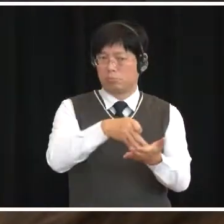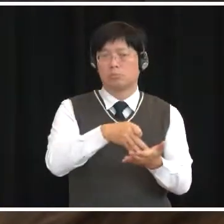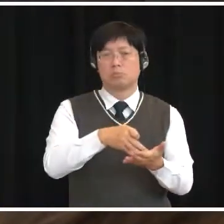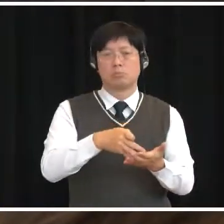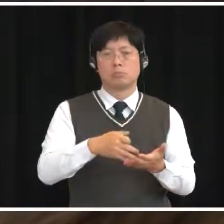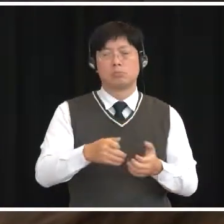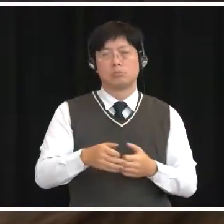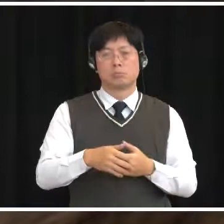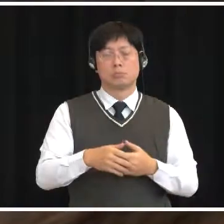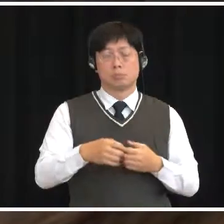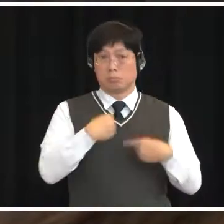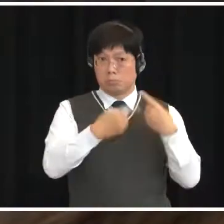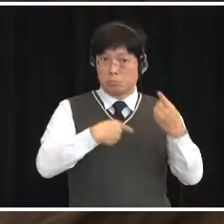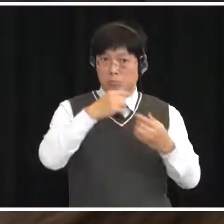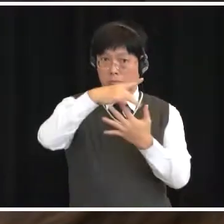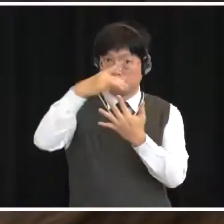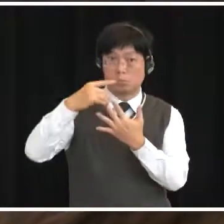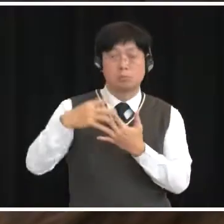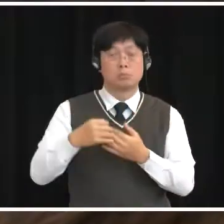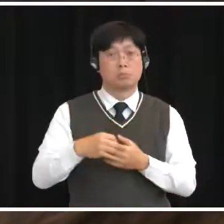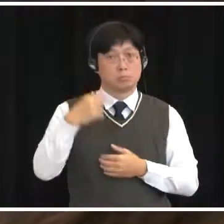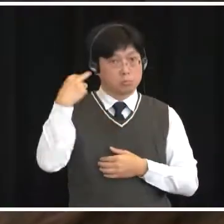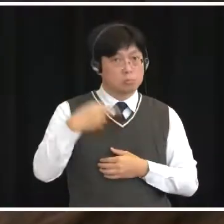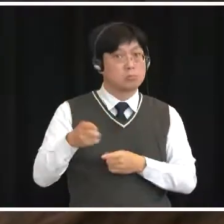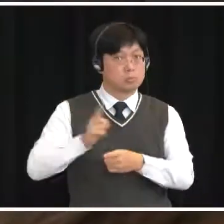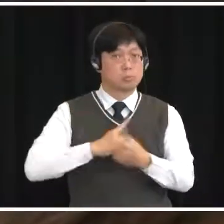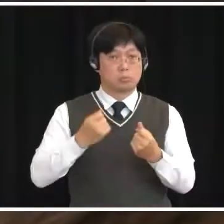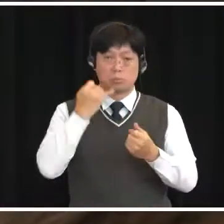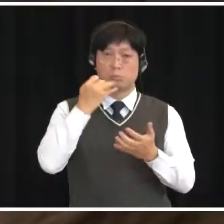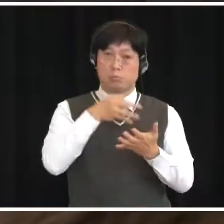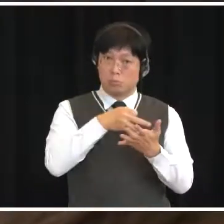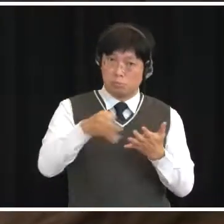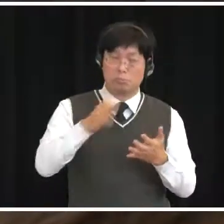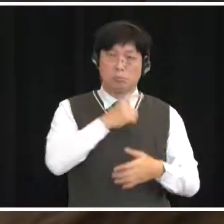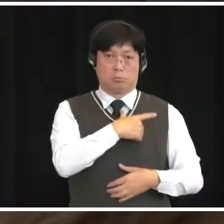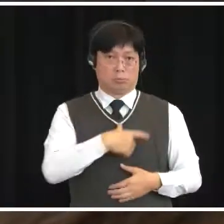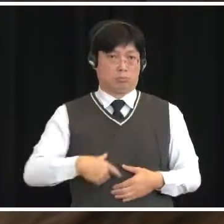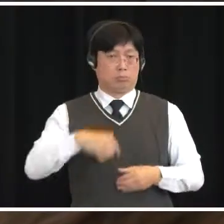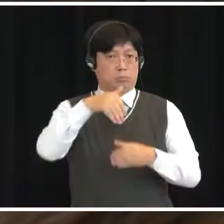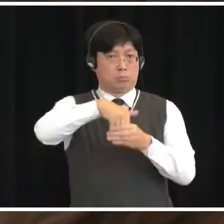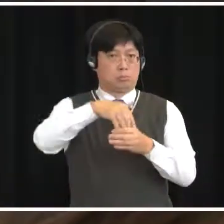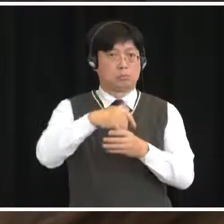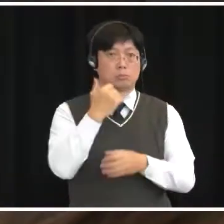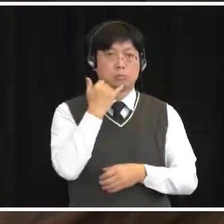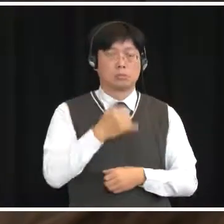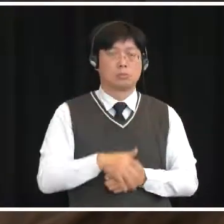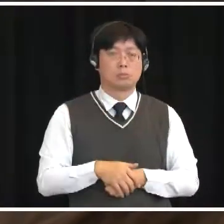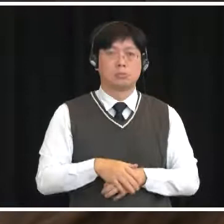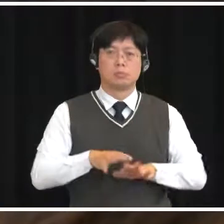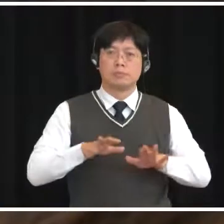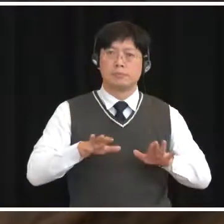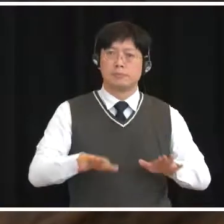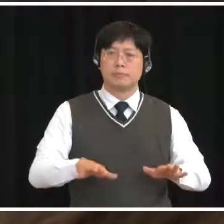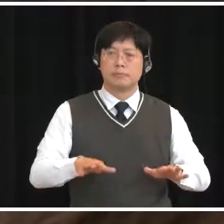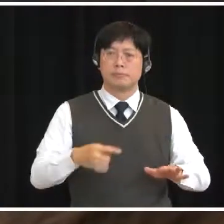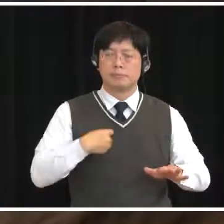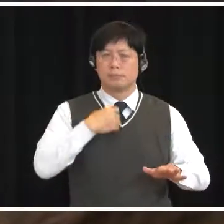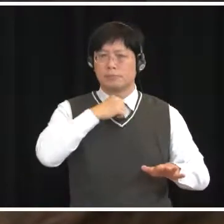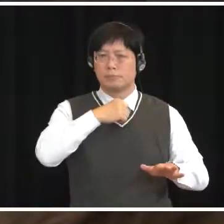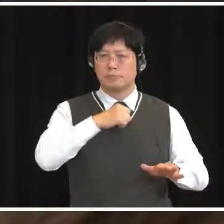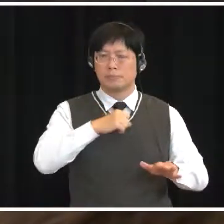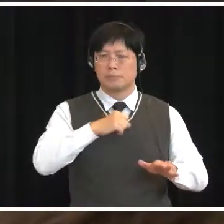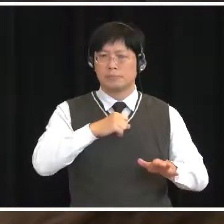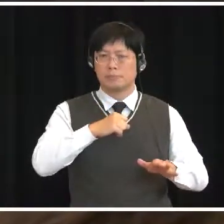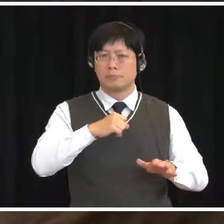Students can register to enroll in the meetings, and they can also enroll themselves as the